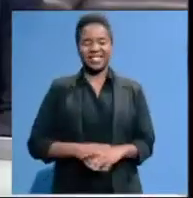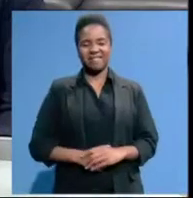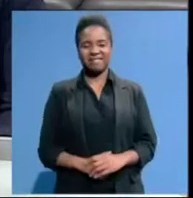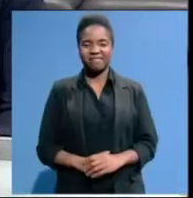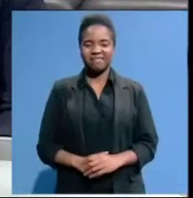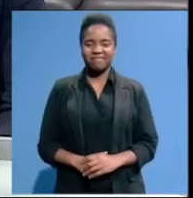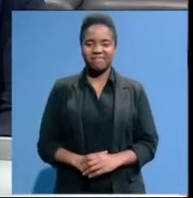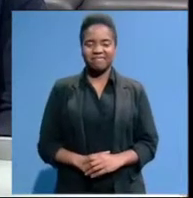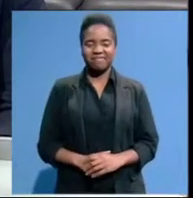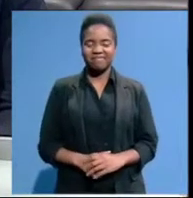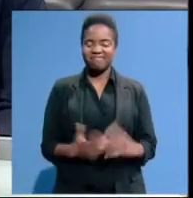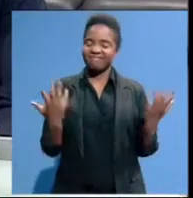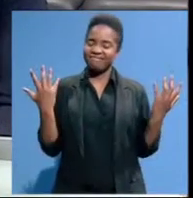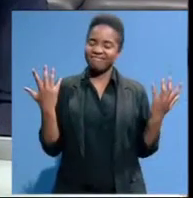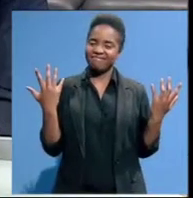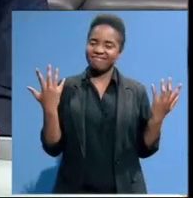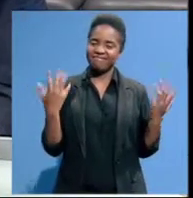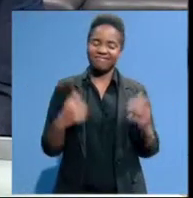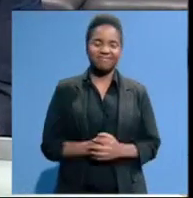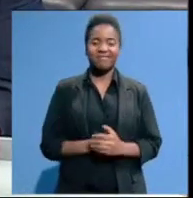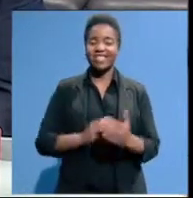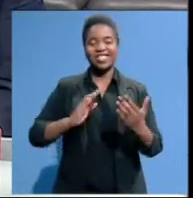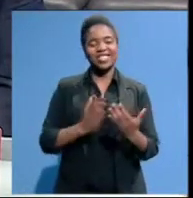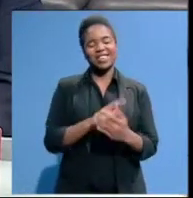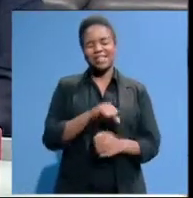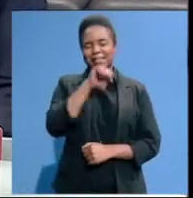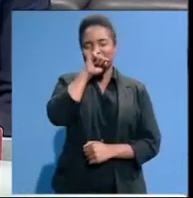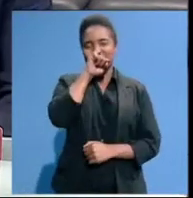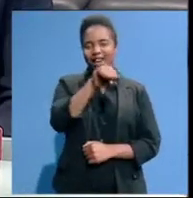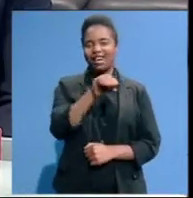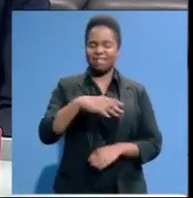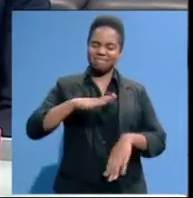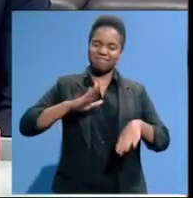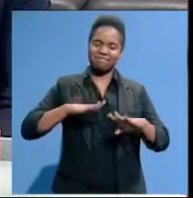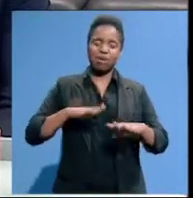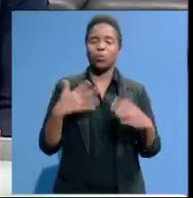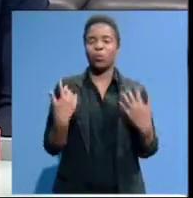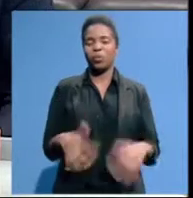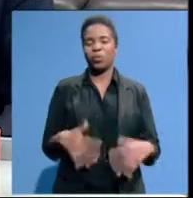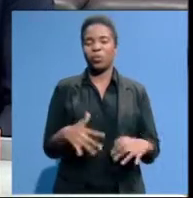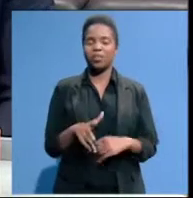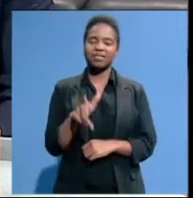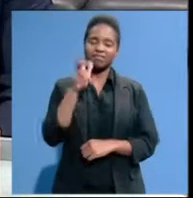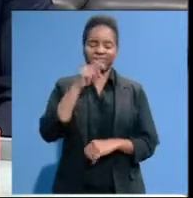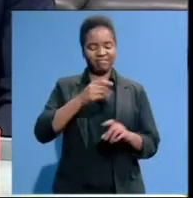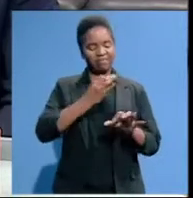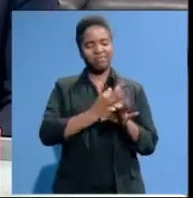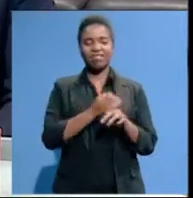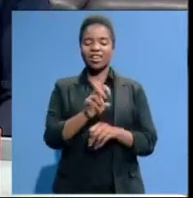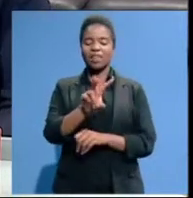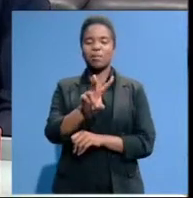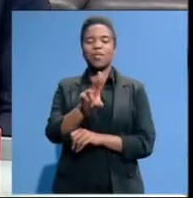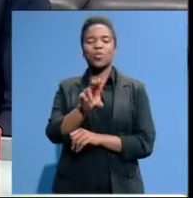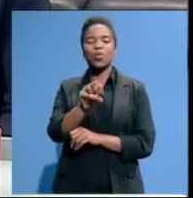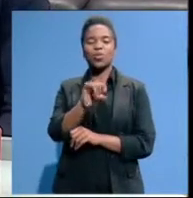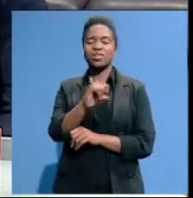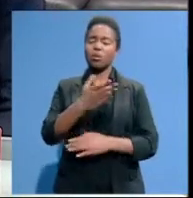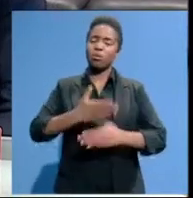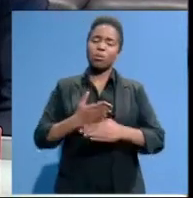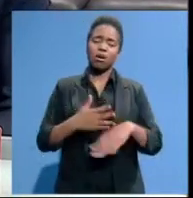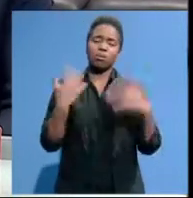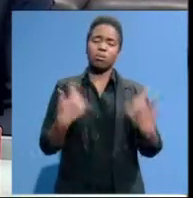African music will turn to the music of the people. Here's the people's music, by the